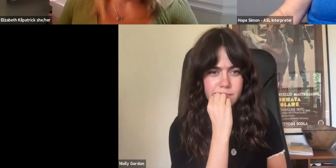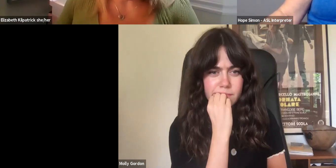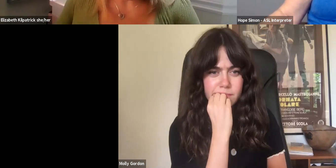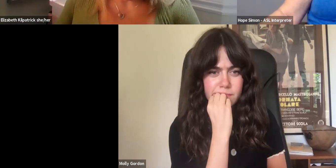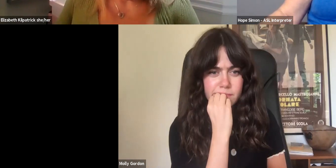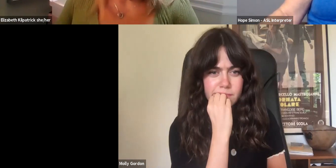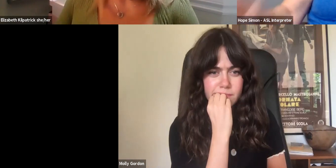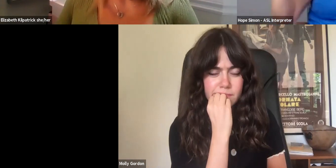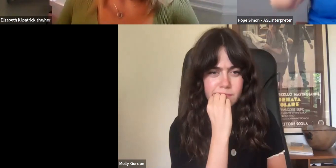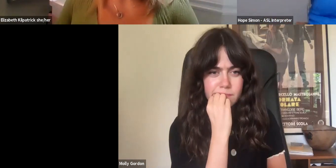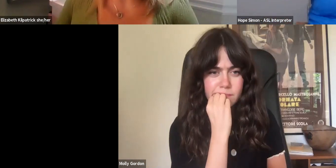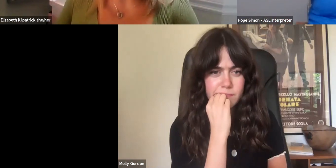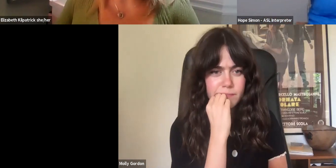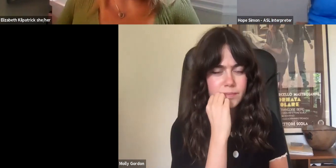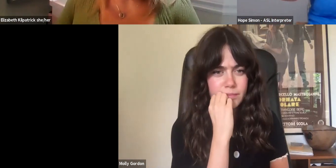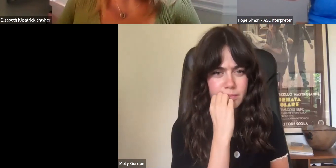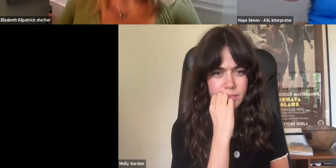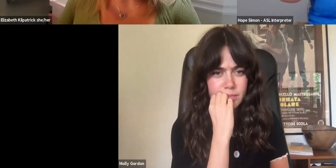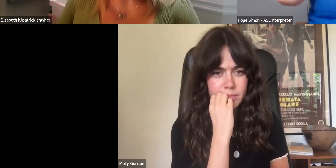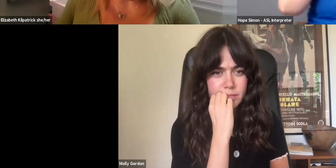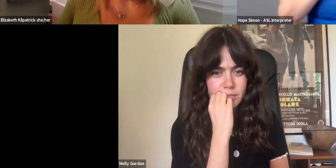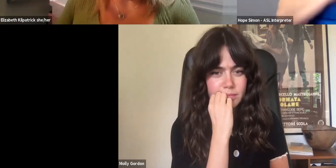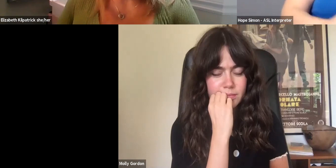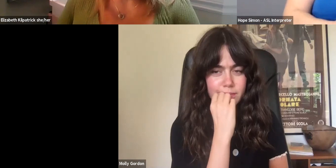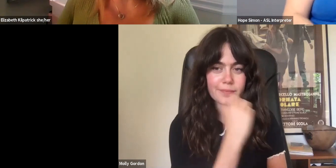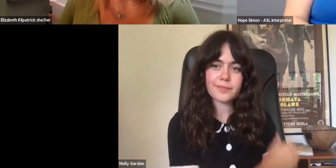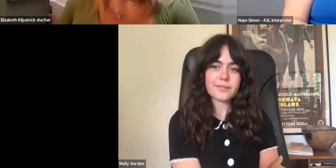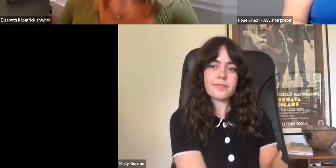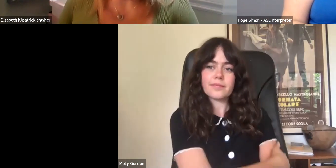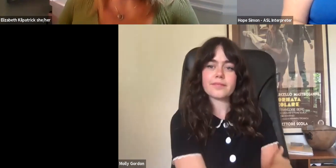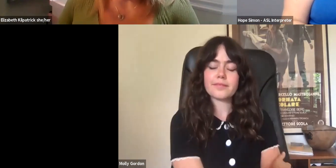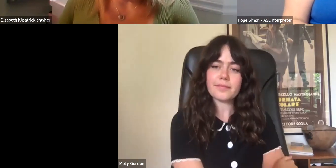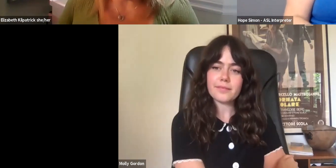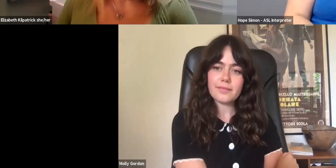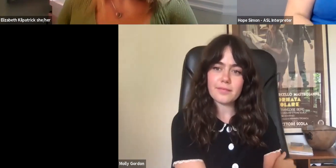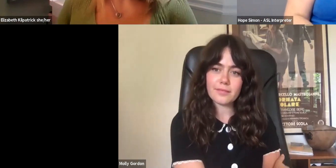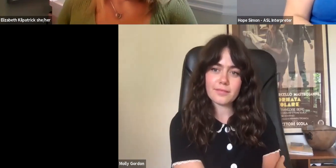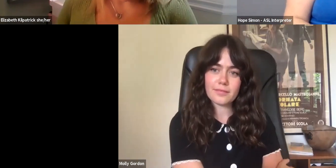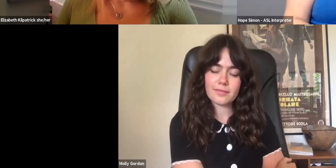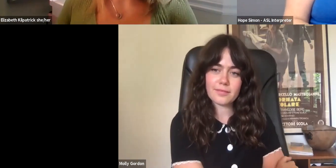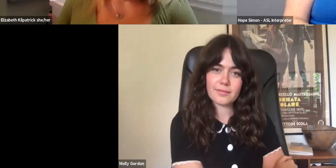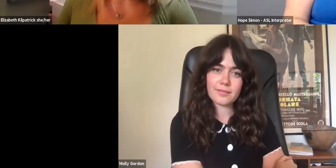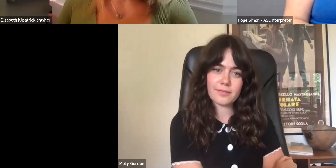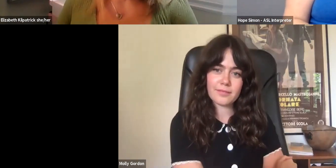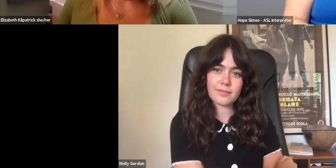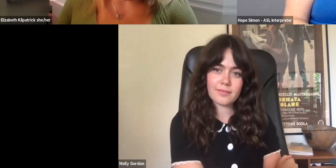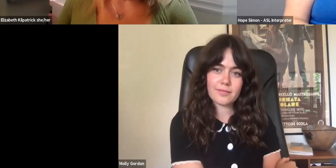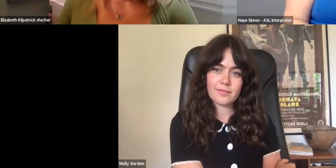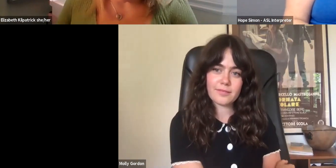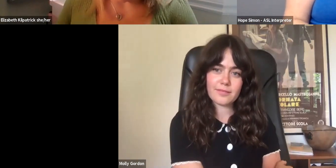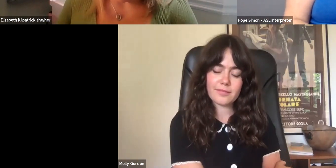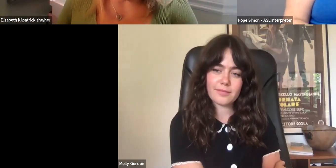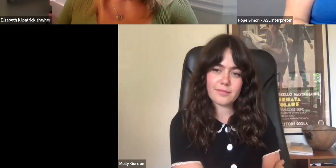box. And Lisa, who is our social media manager, is going to post in the chat the hashtag for the